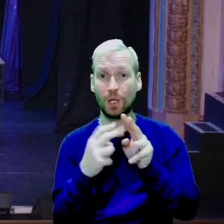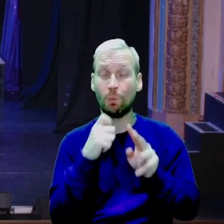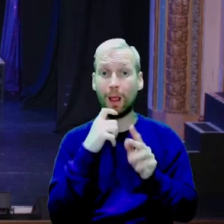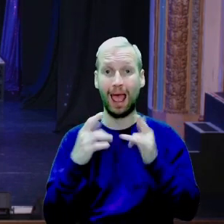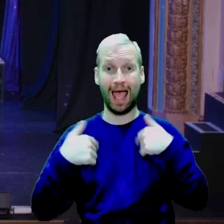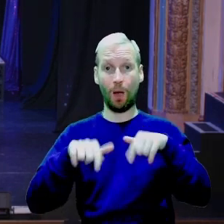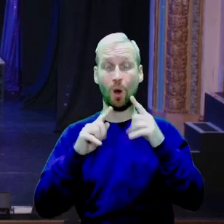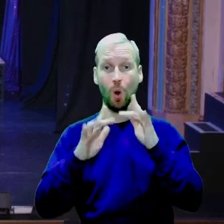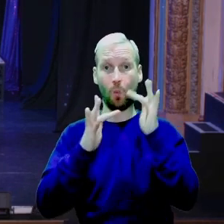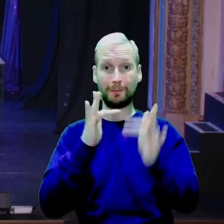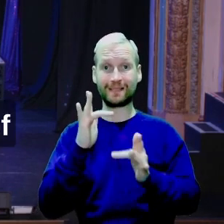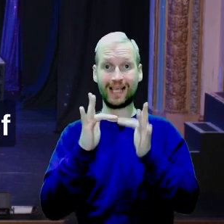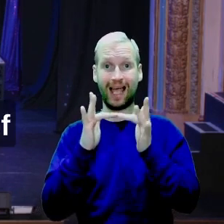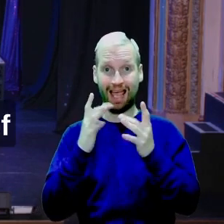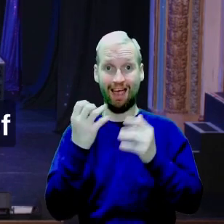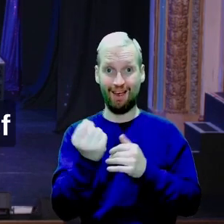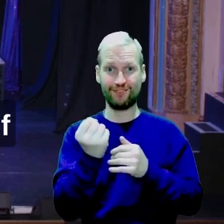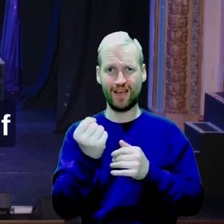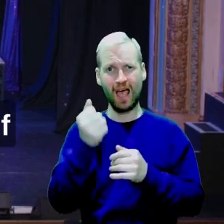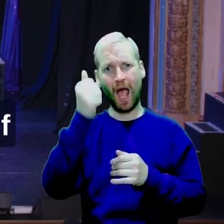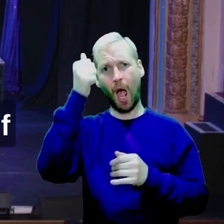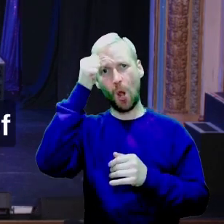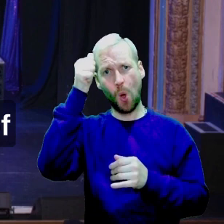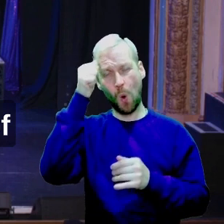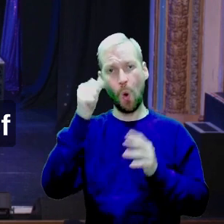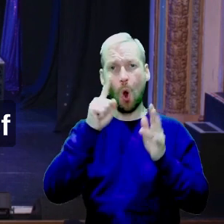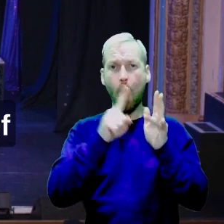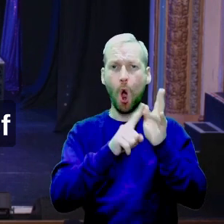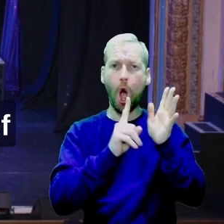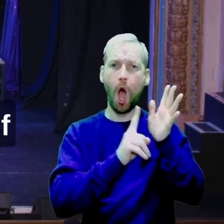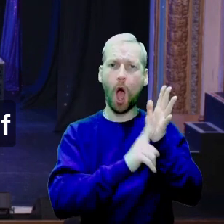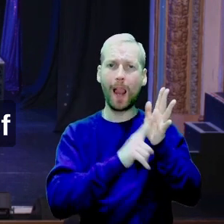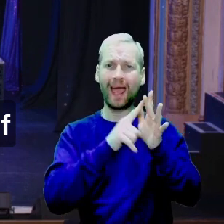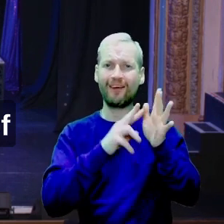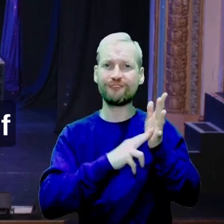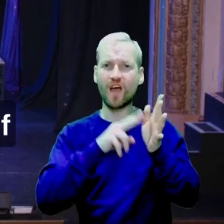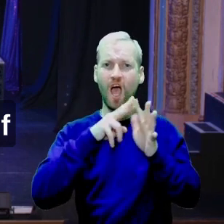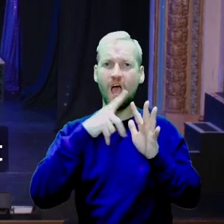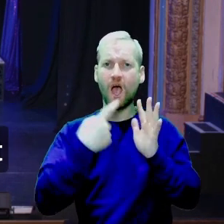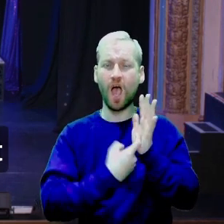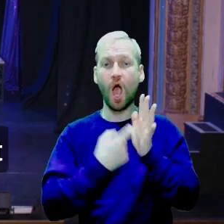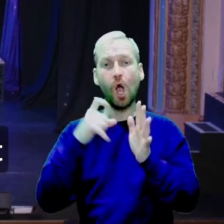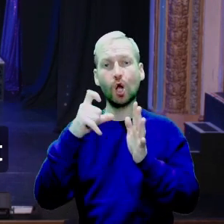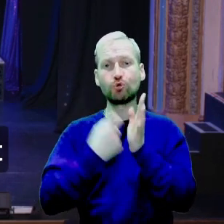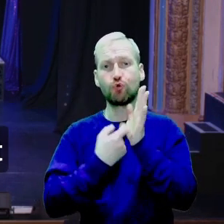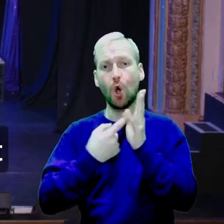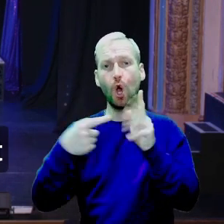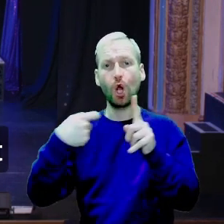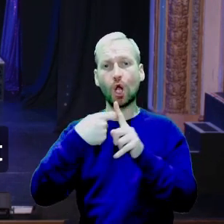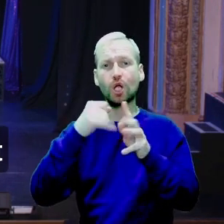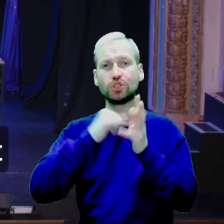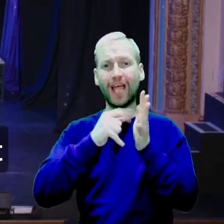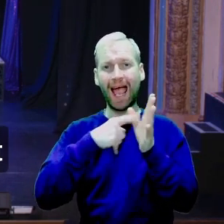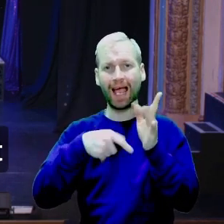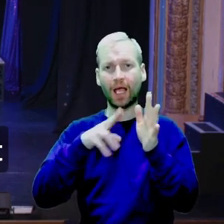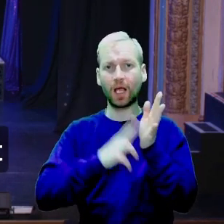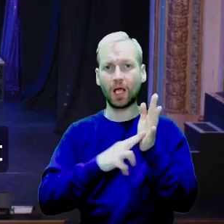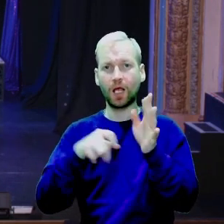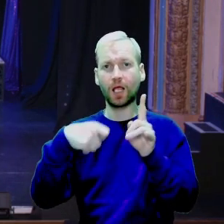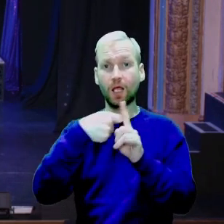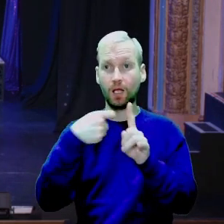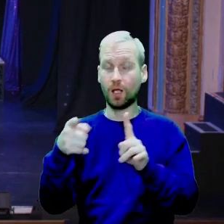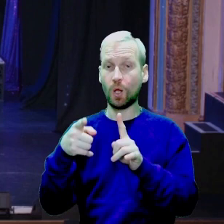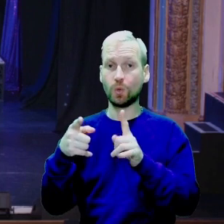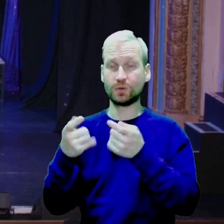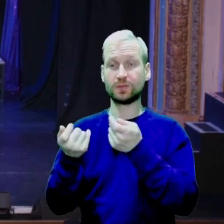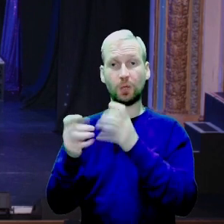main website as well. And I know that Oliver Cruikshank, our Head of Communications, who's at the back in the room today, who's just put